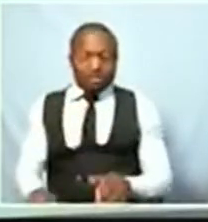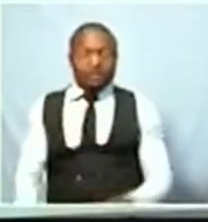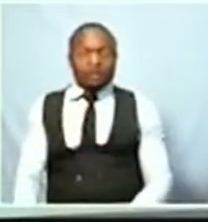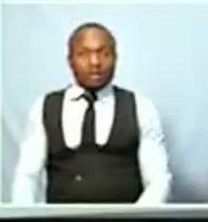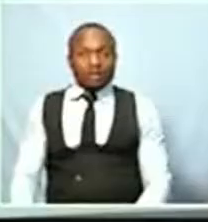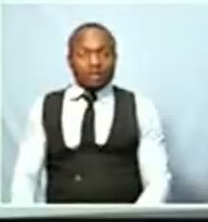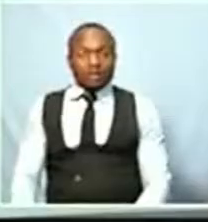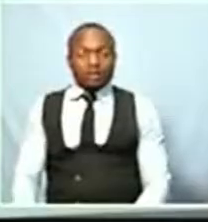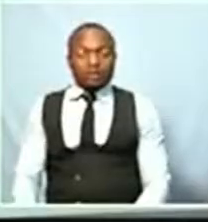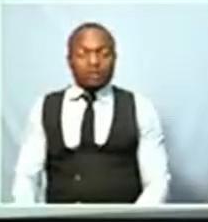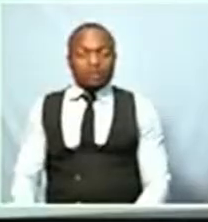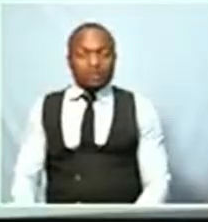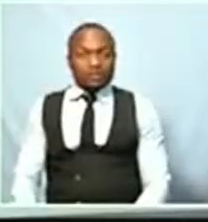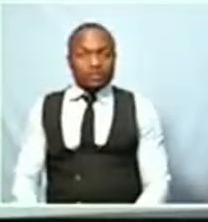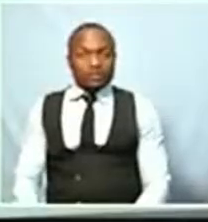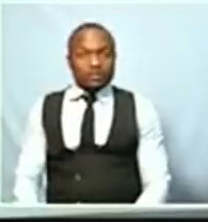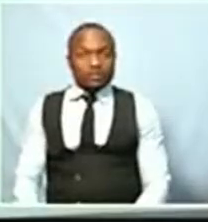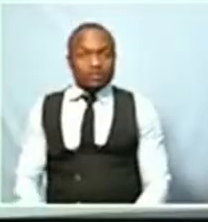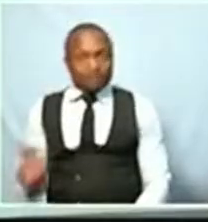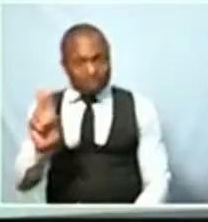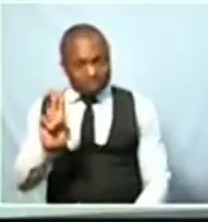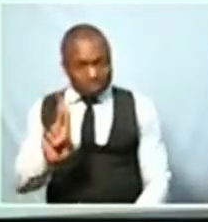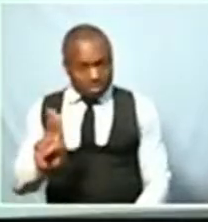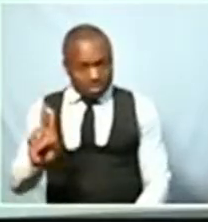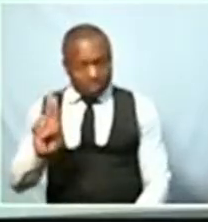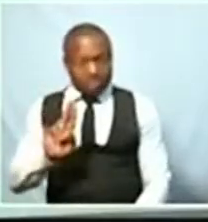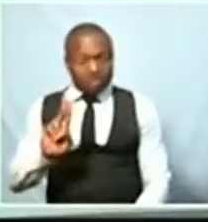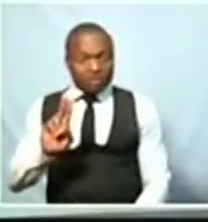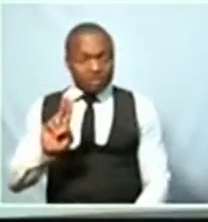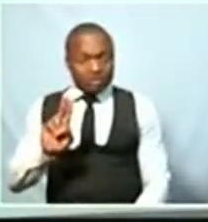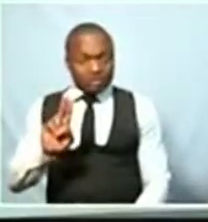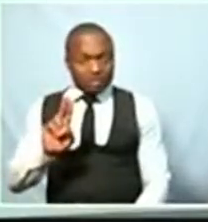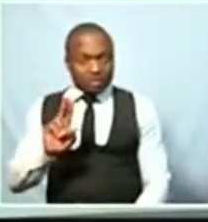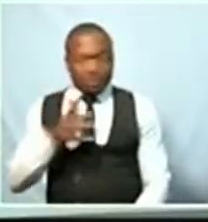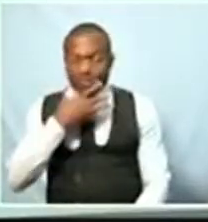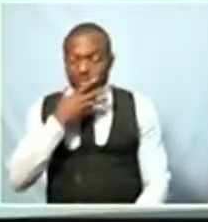and the operationalization of the State Audit Commission